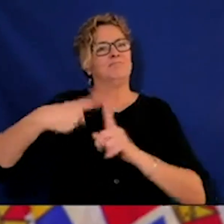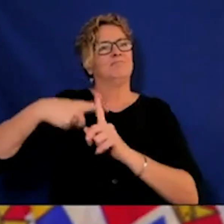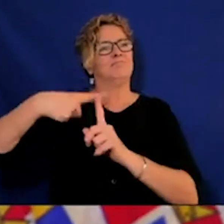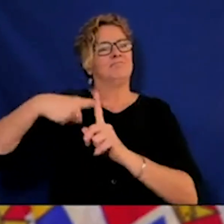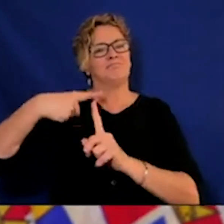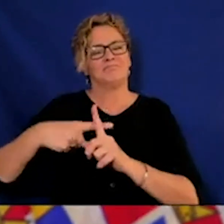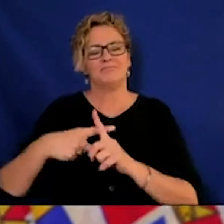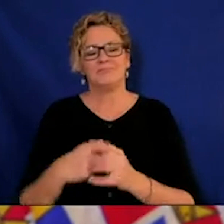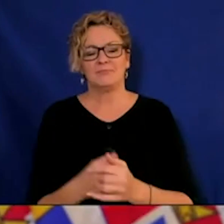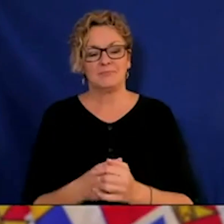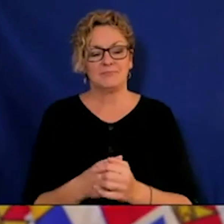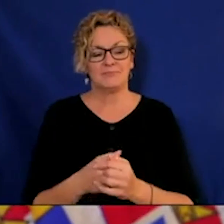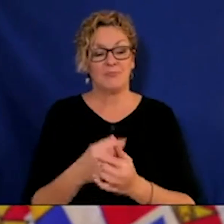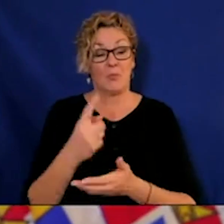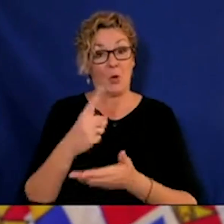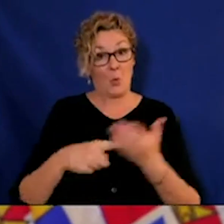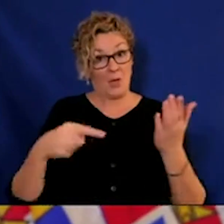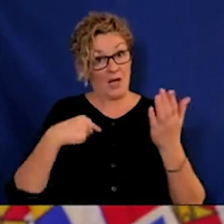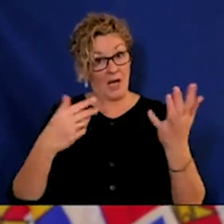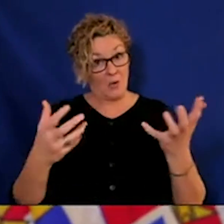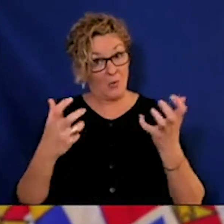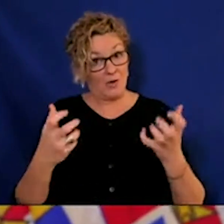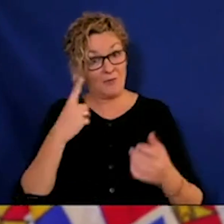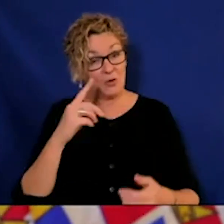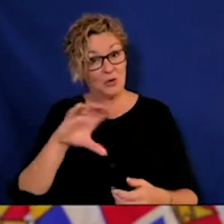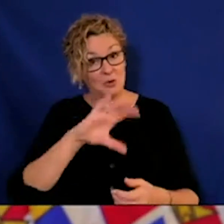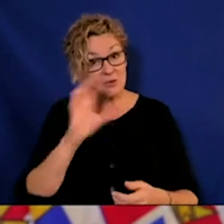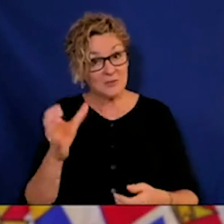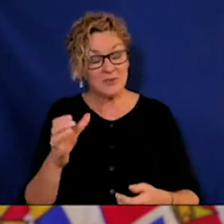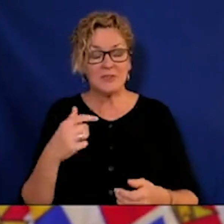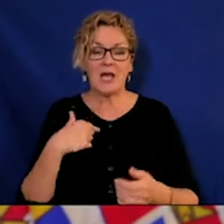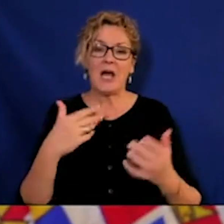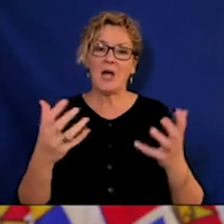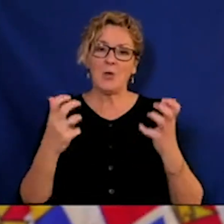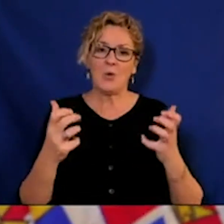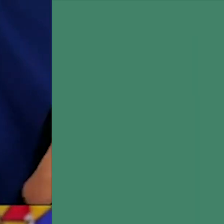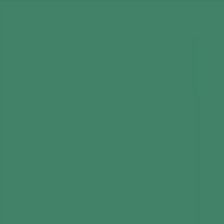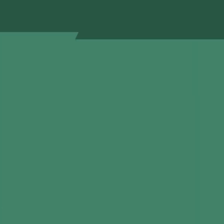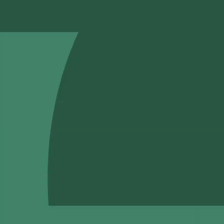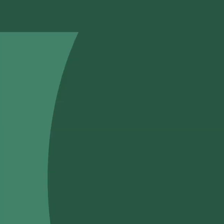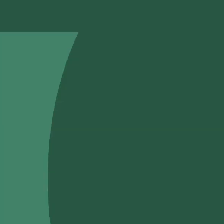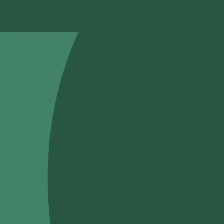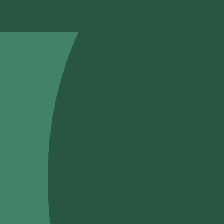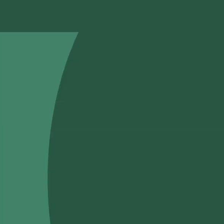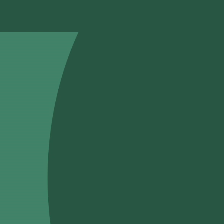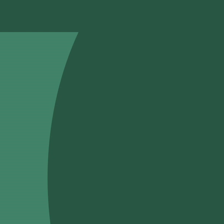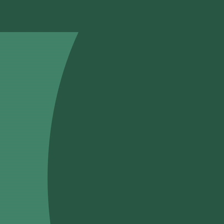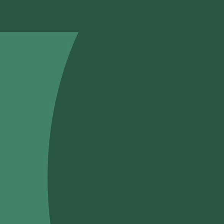everybody to stay home with their family and stay safe so that we can get through to the next year.